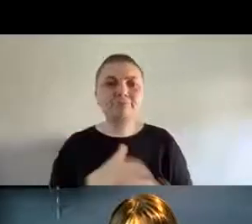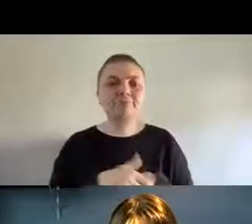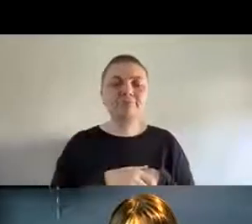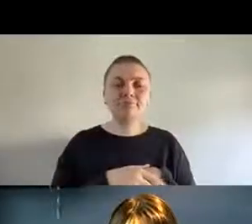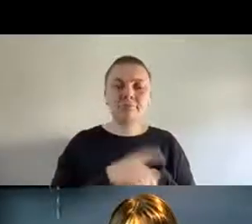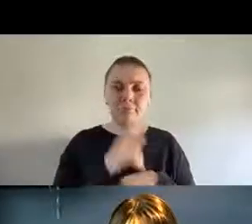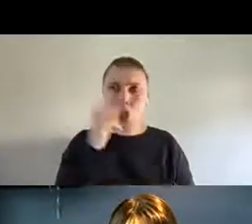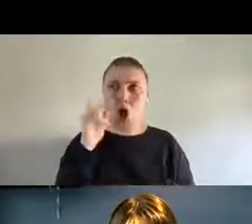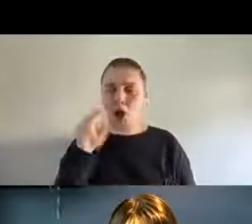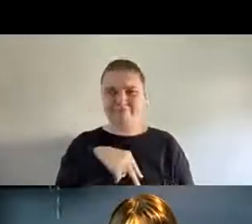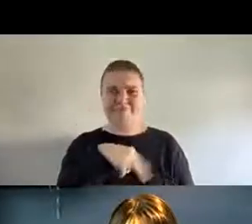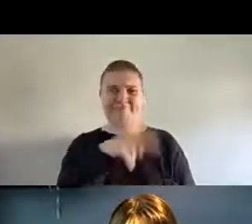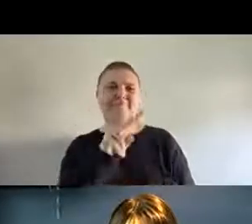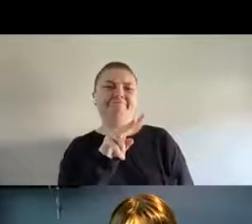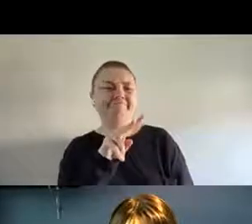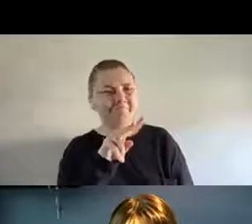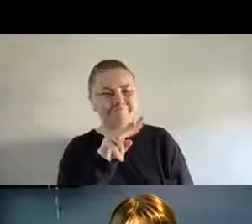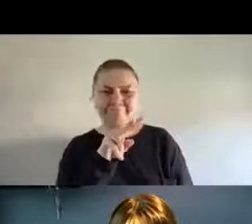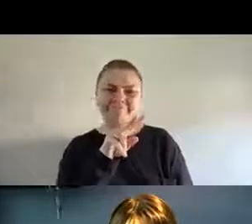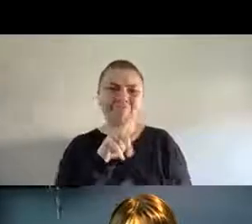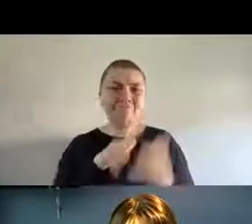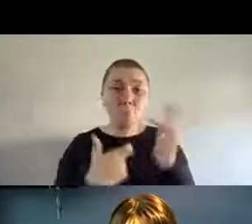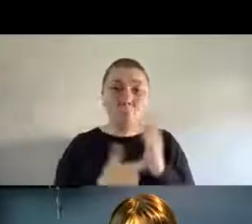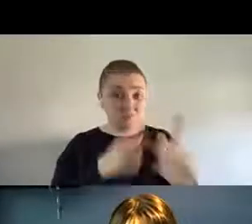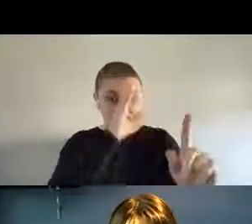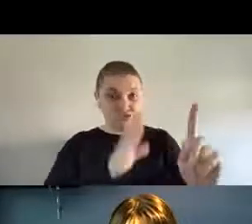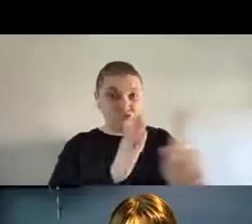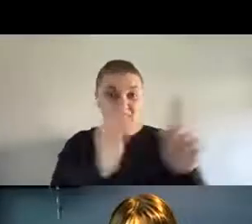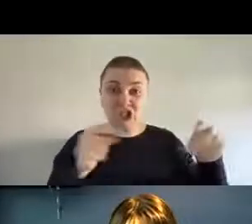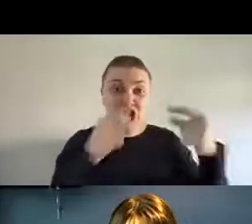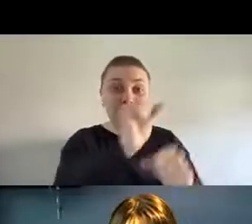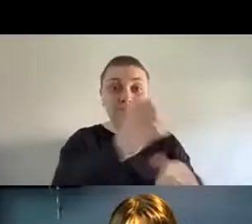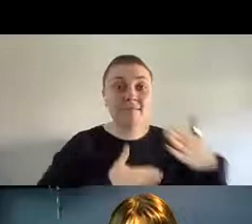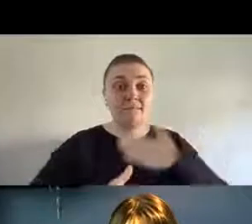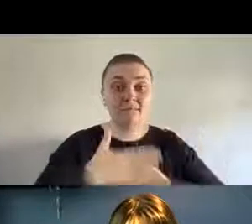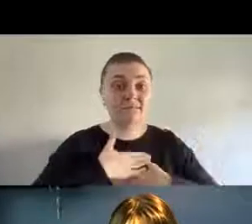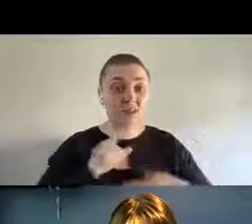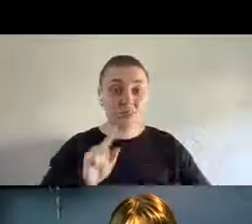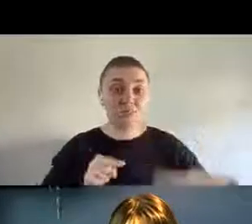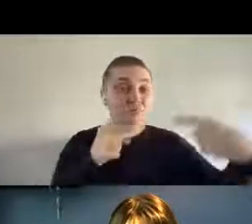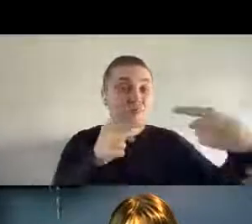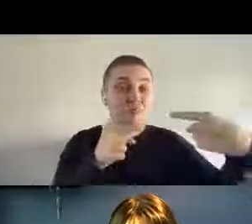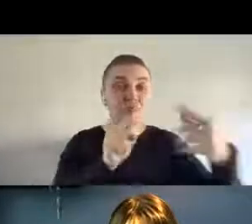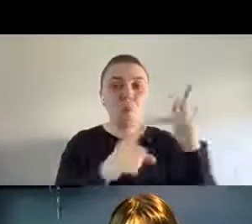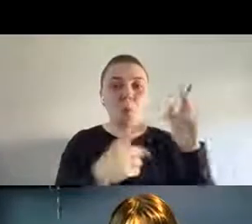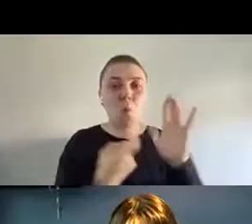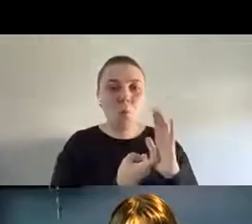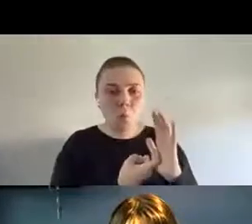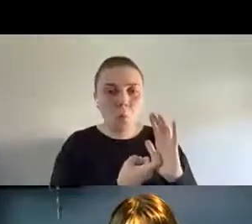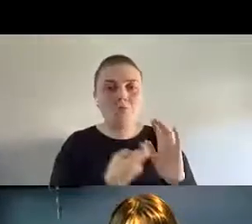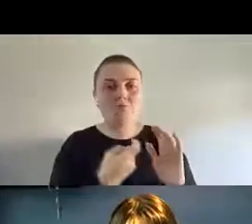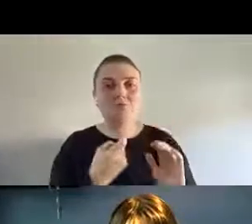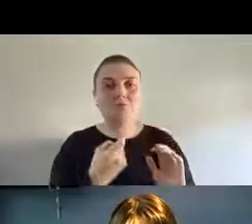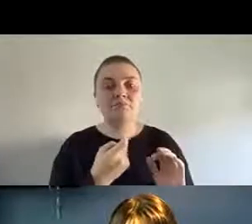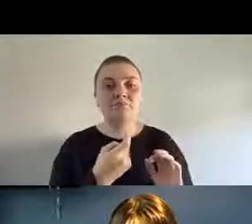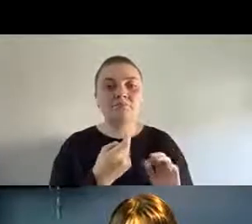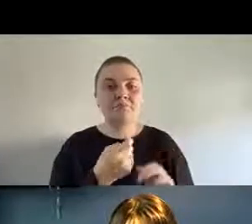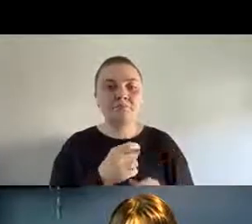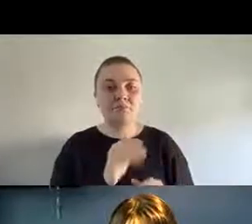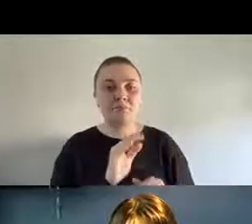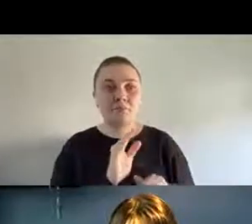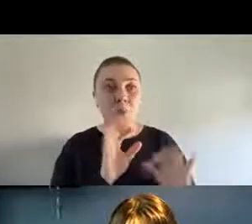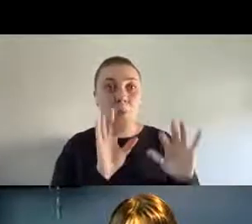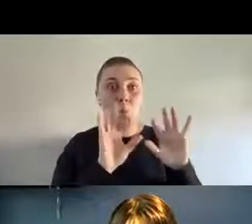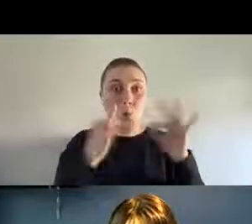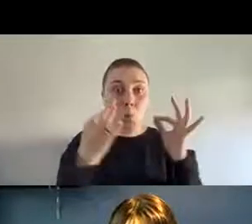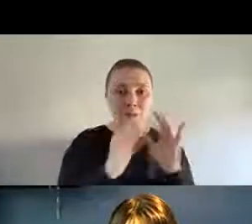disapproving look or by directly challenging the behaviour or reporting it to your organisations,